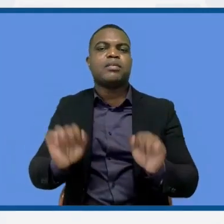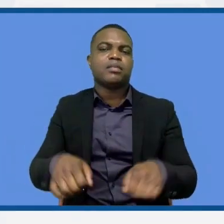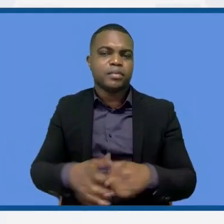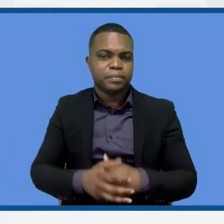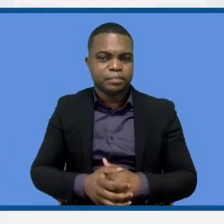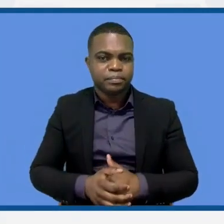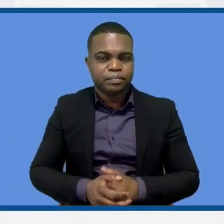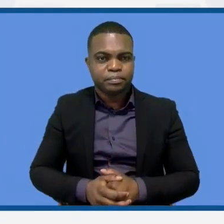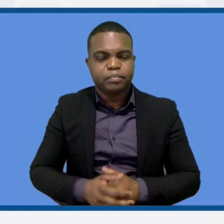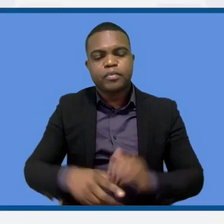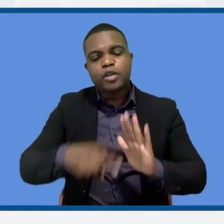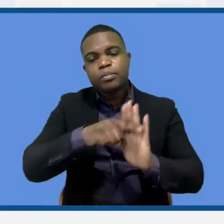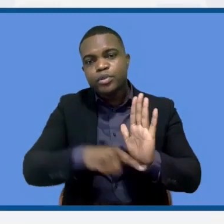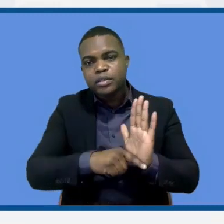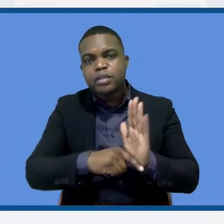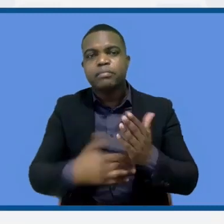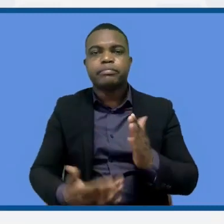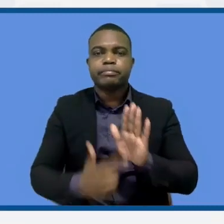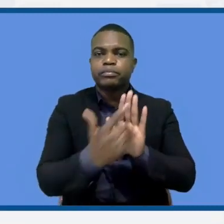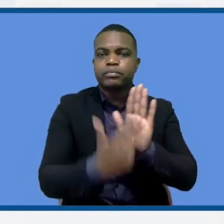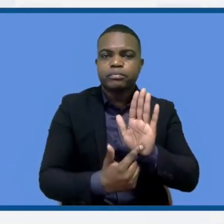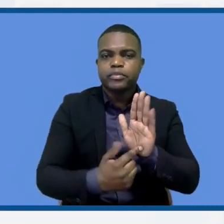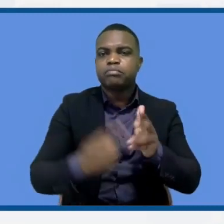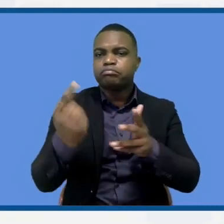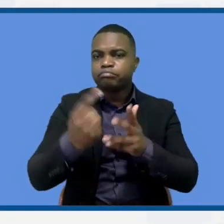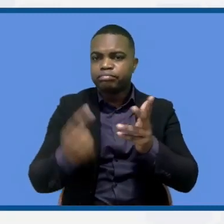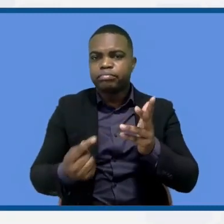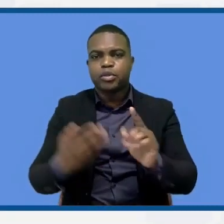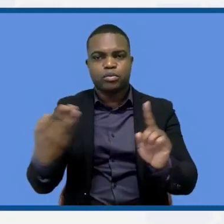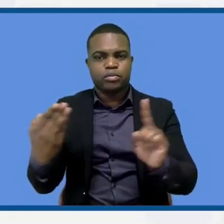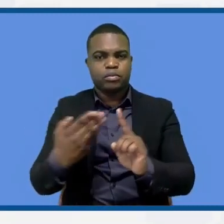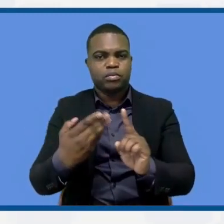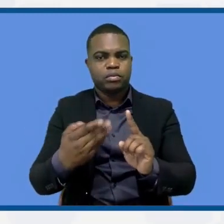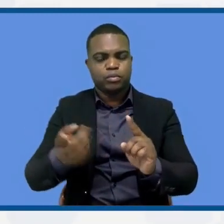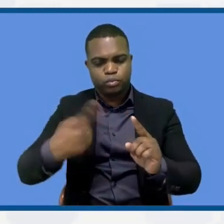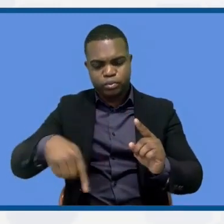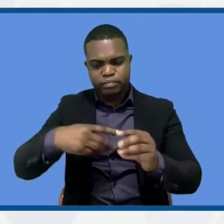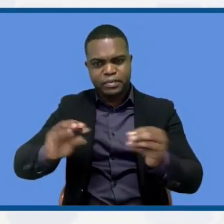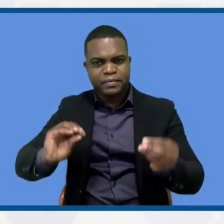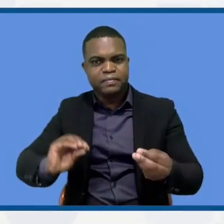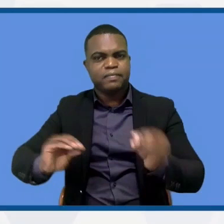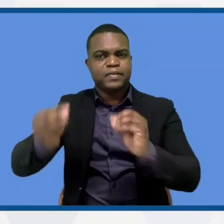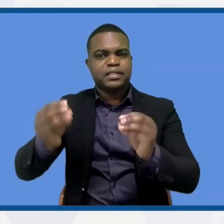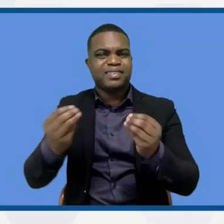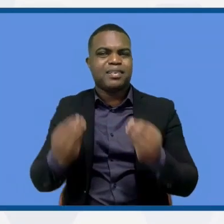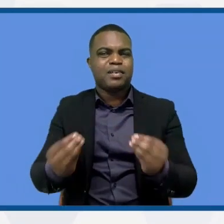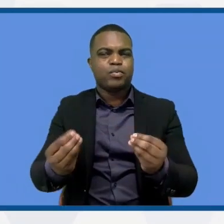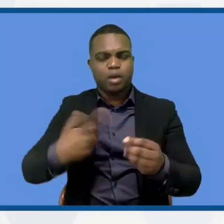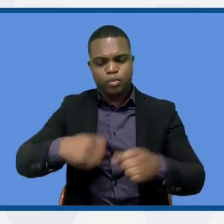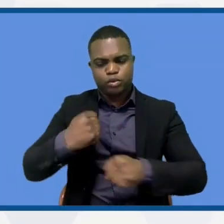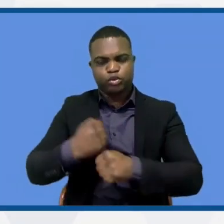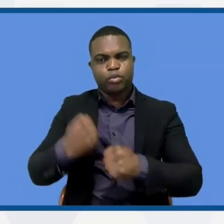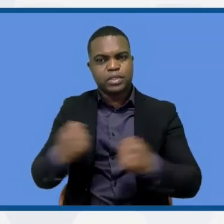better. So we help create an enabling environment to support both the soft, the hard, the green, the blue, the